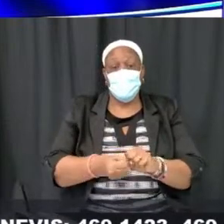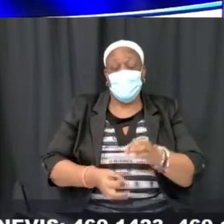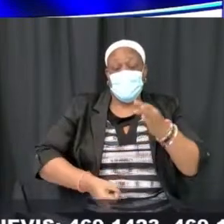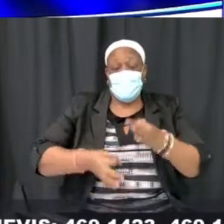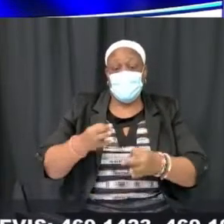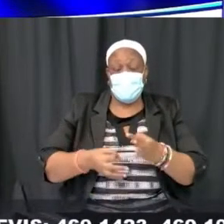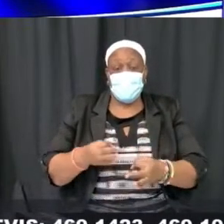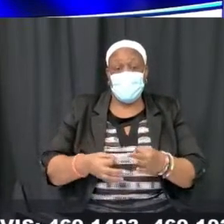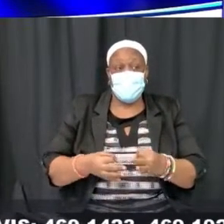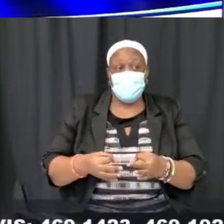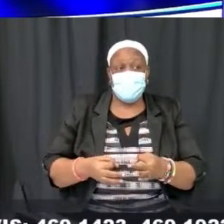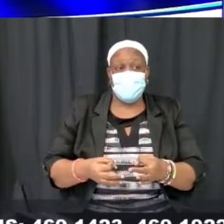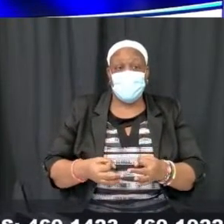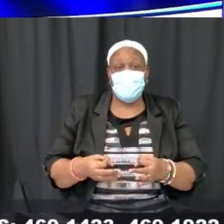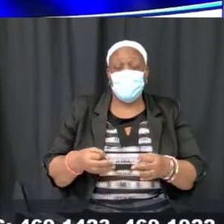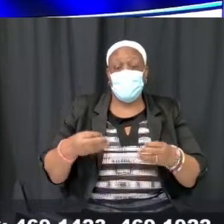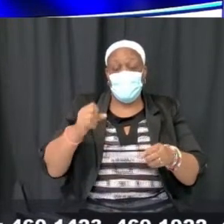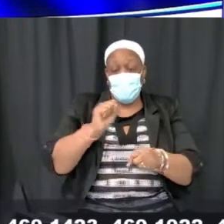Most of the larger businesses